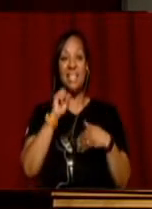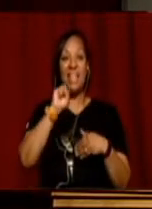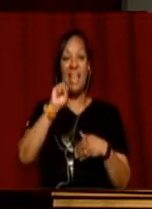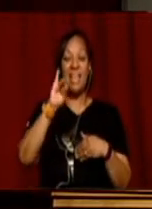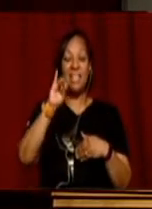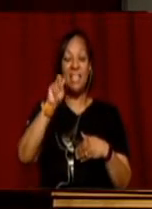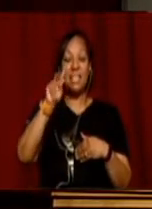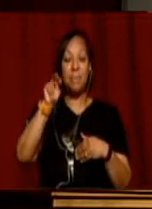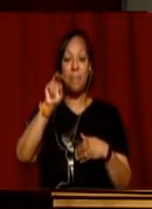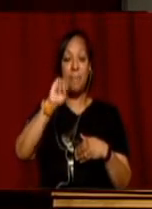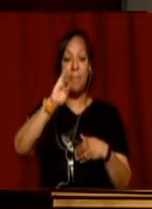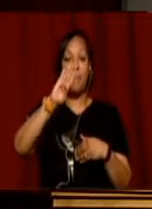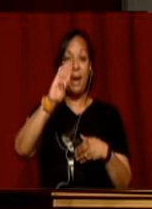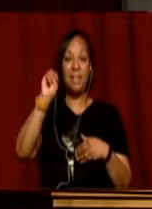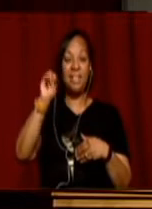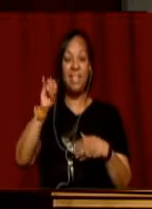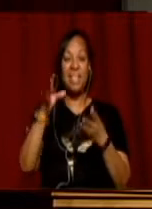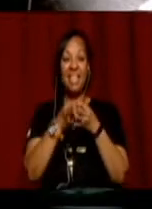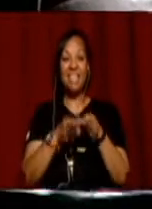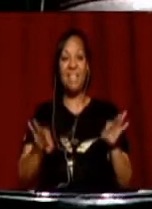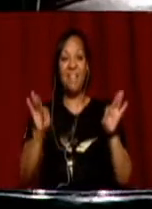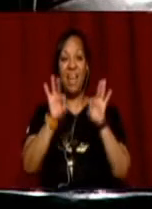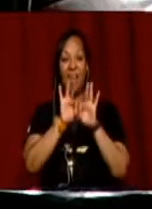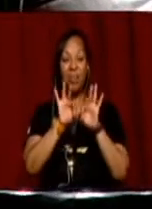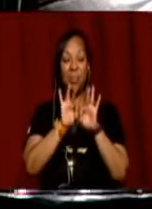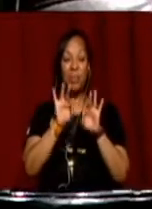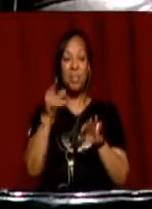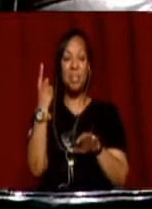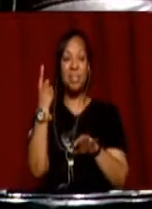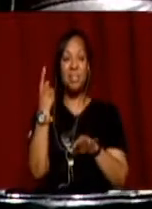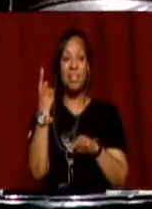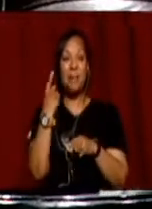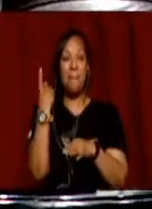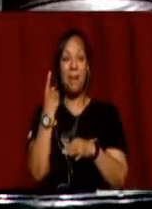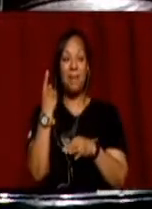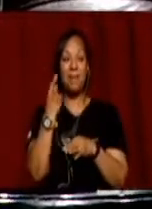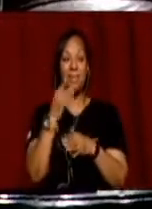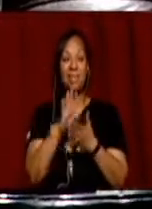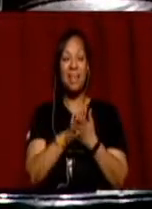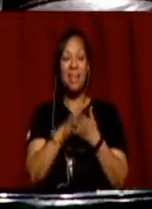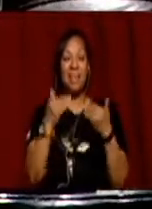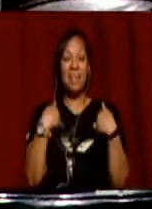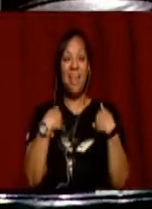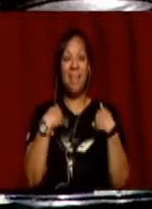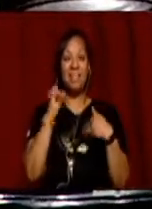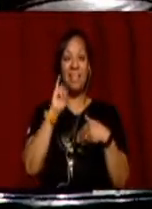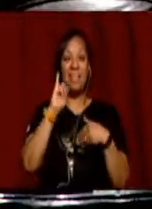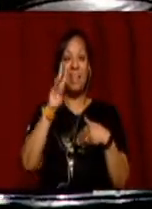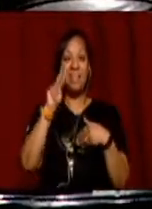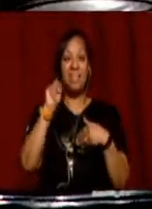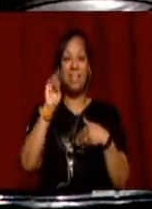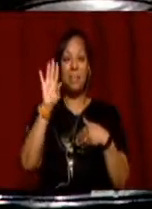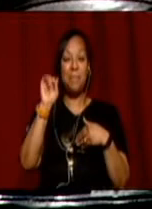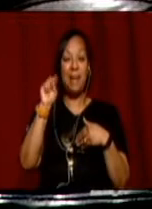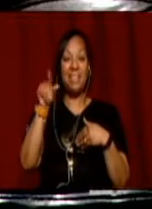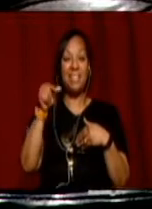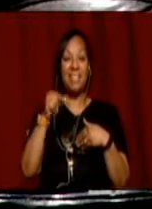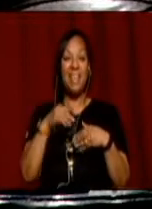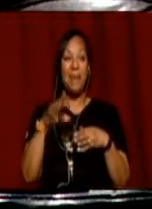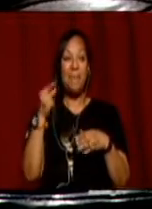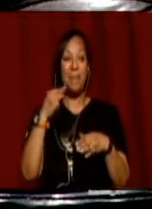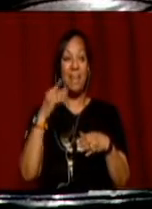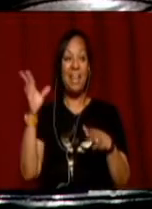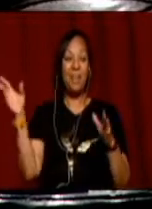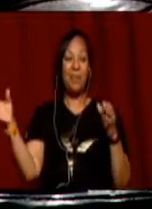So I guess he is valuable to somebody because he has the antibodies, and so maybe they'll kidnap him